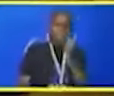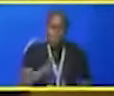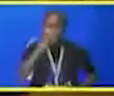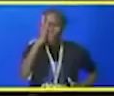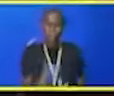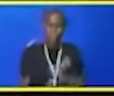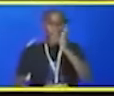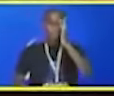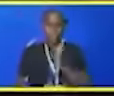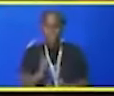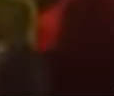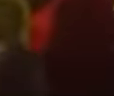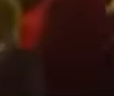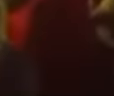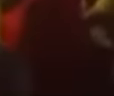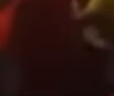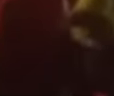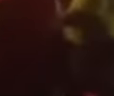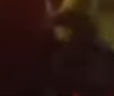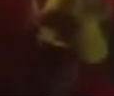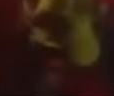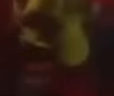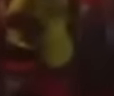1 minute. Your power.